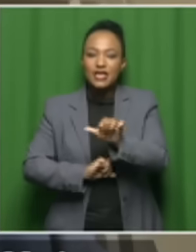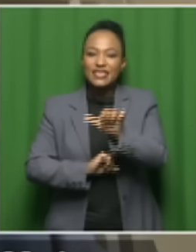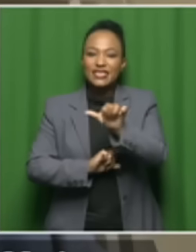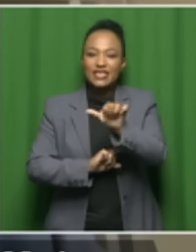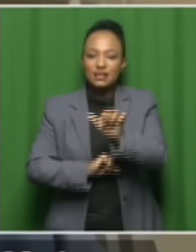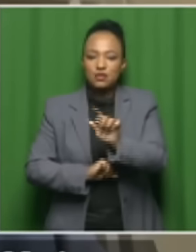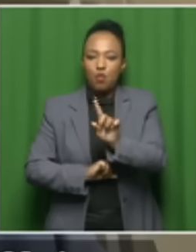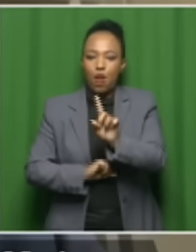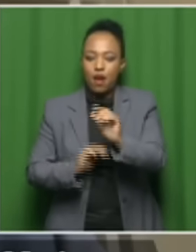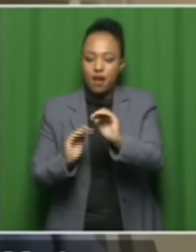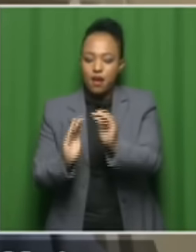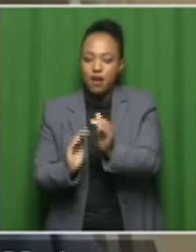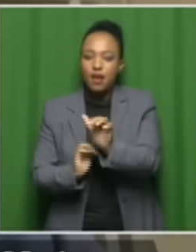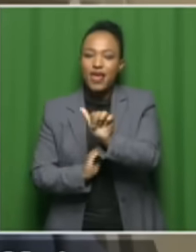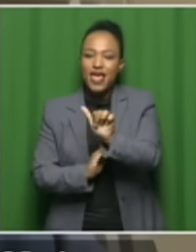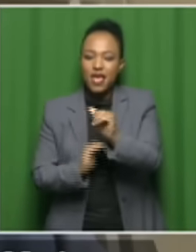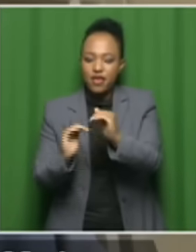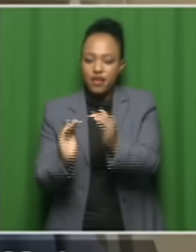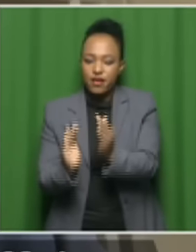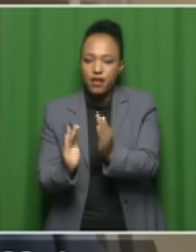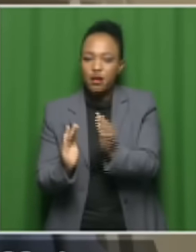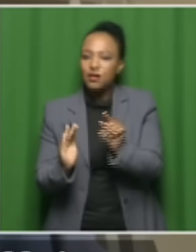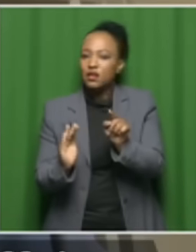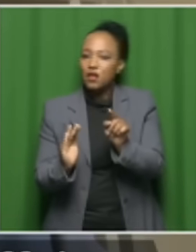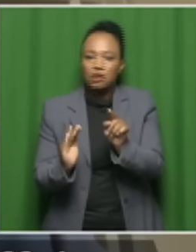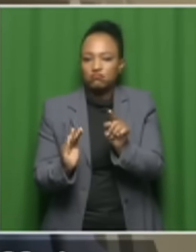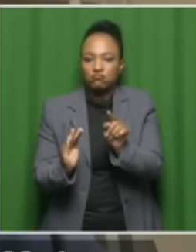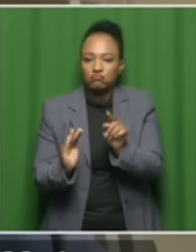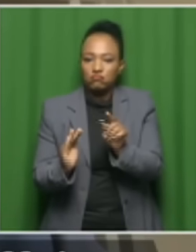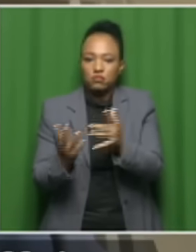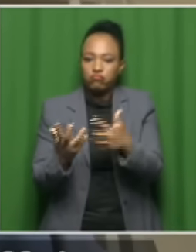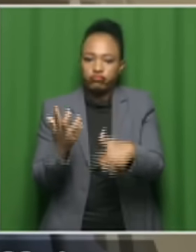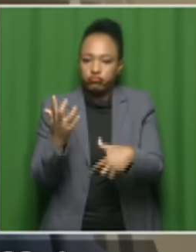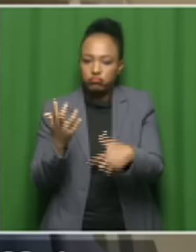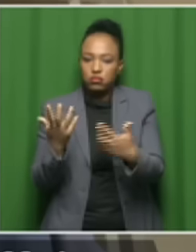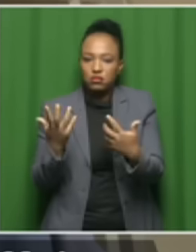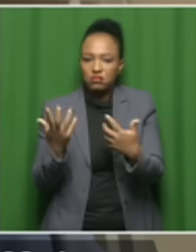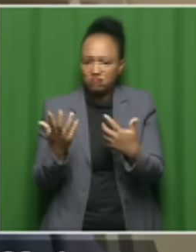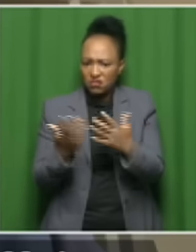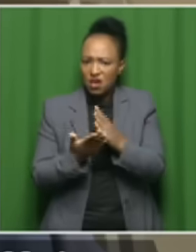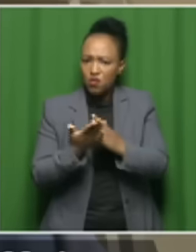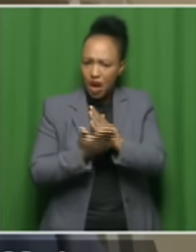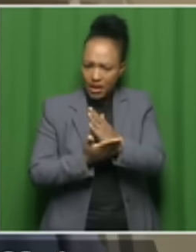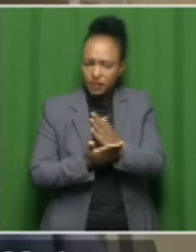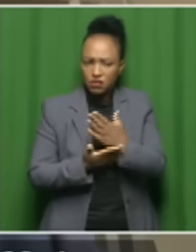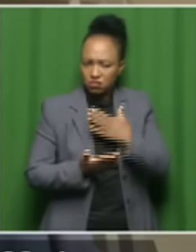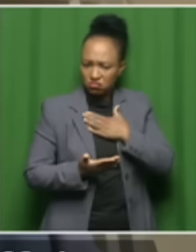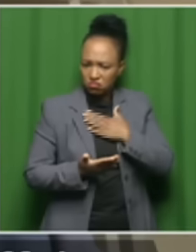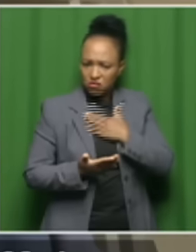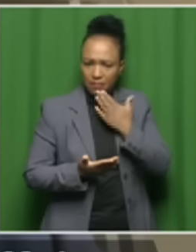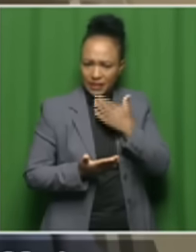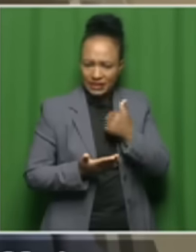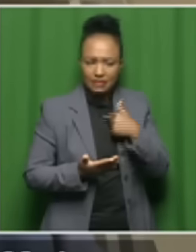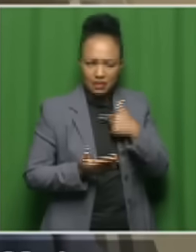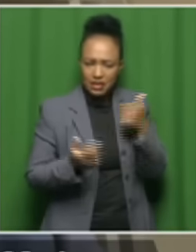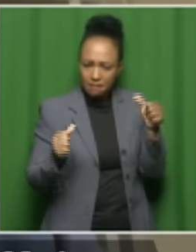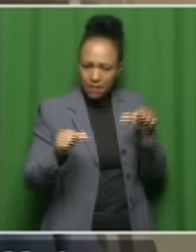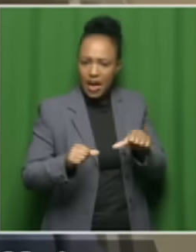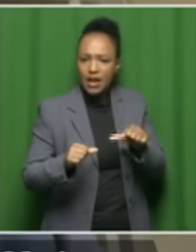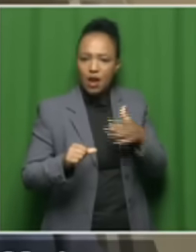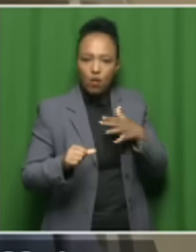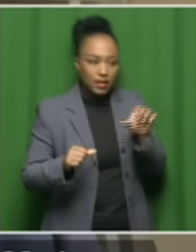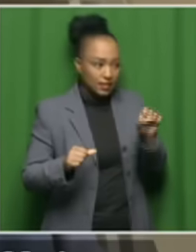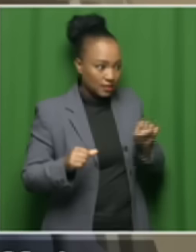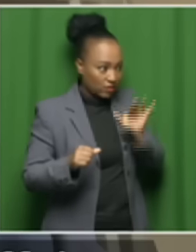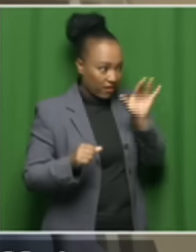loss. So you have every right to seek that reinstatement of your citizenship, because remember, the decision